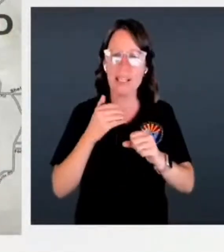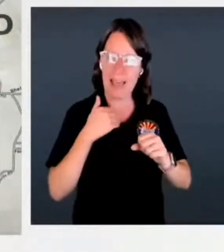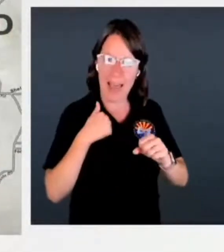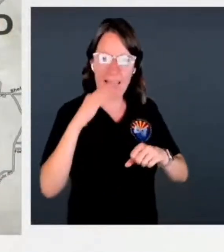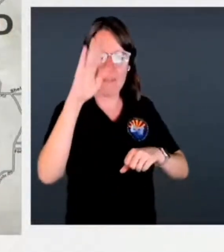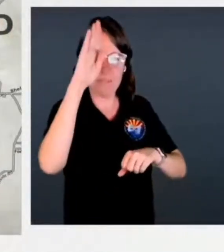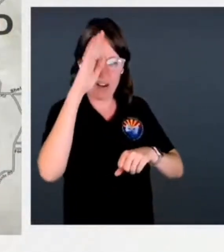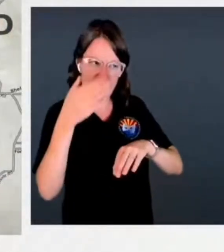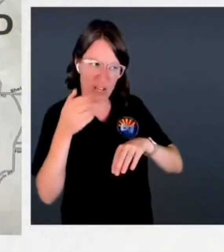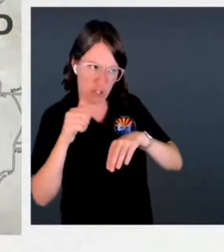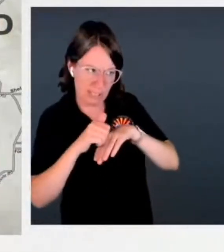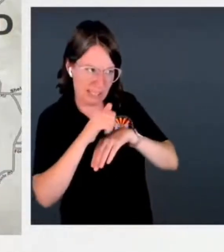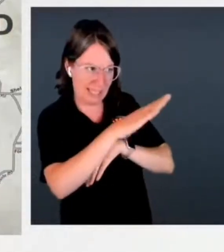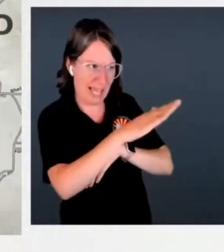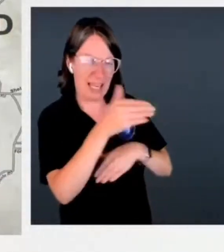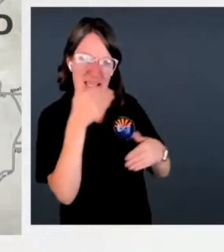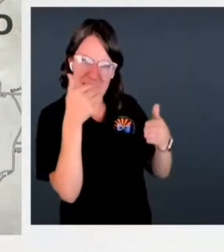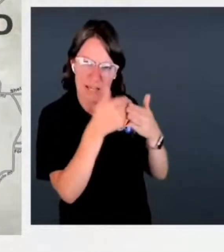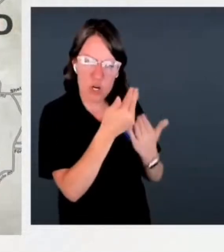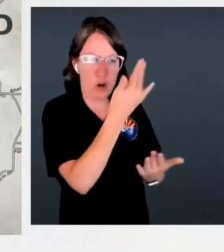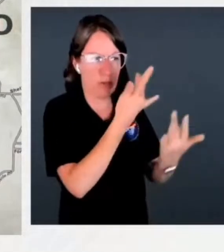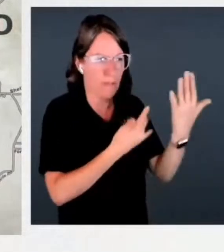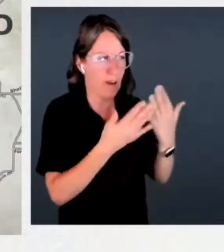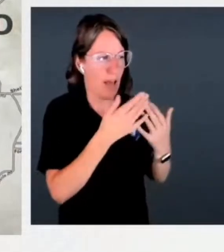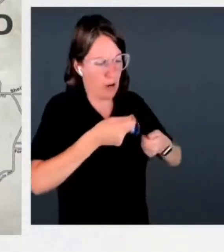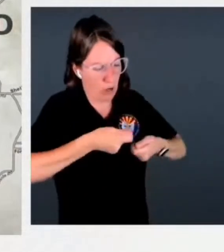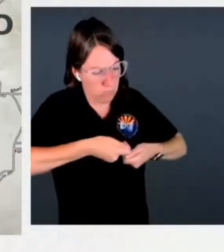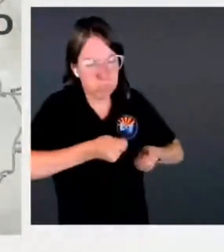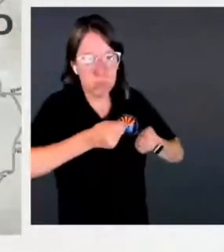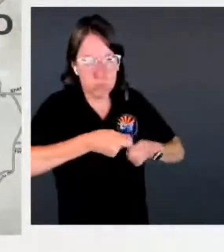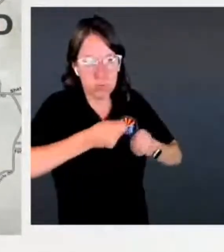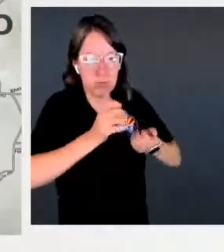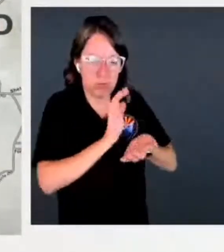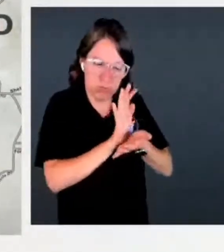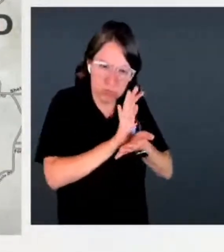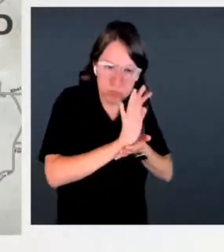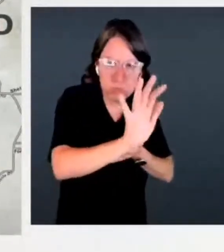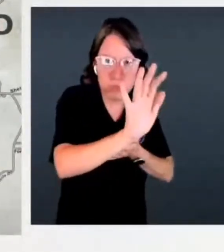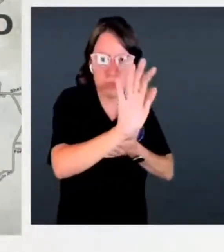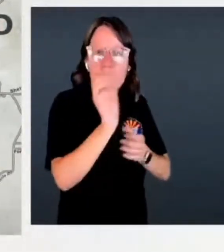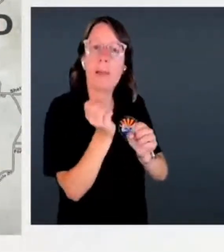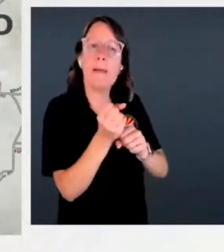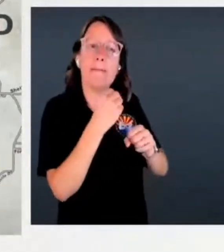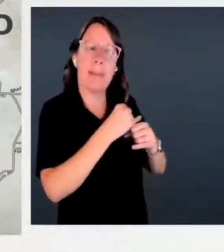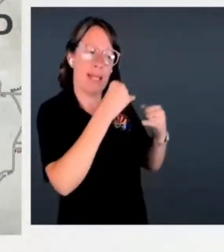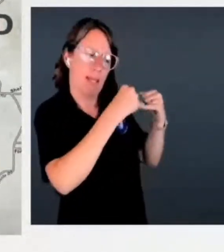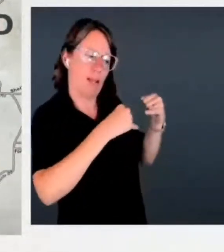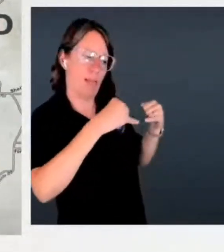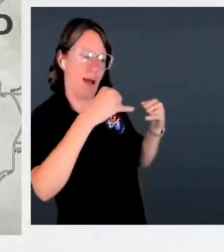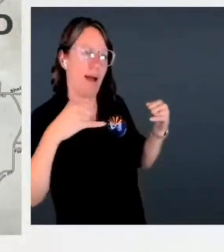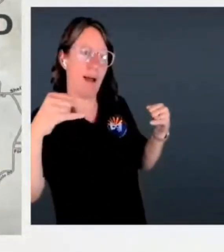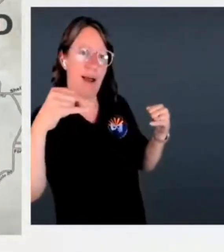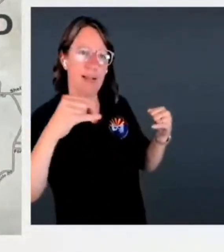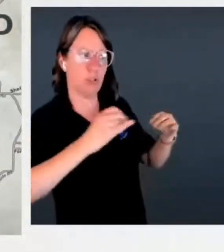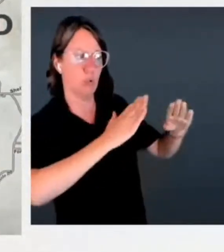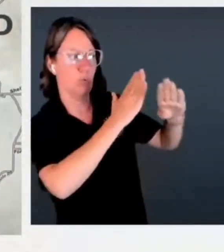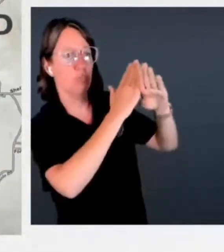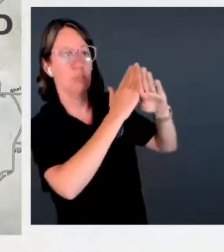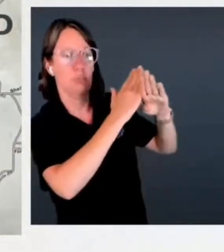outside. Currently, as we're looking, it's easier for me to look from the other side. Sorry. Oh, in Kidder